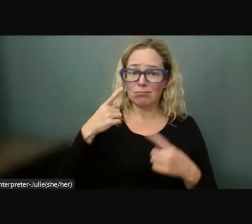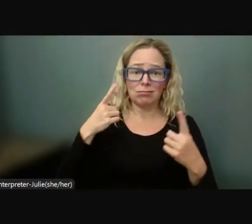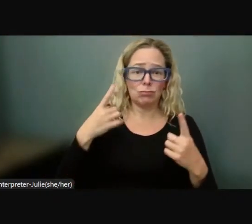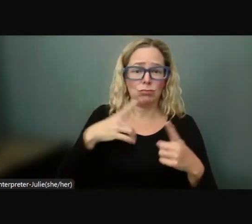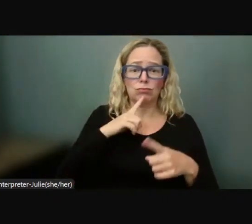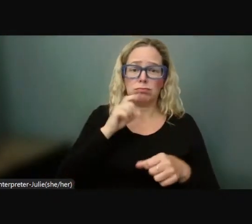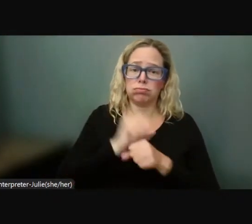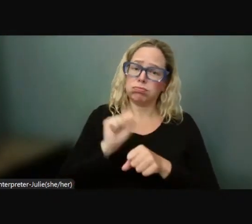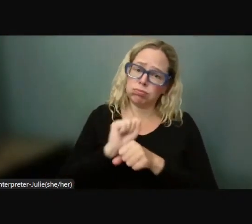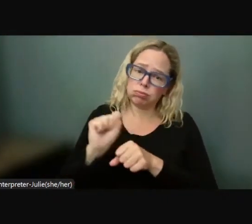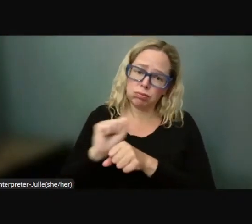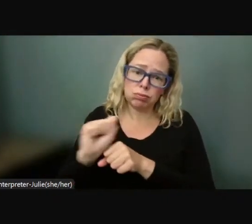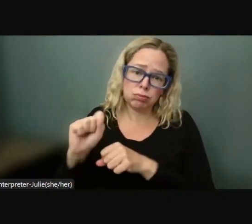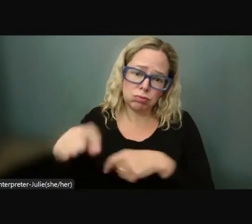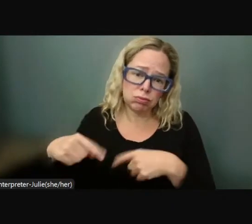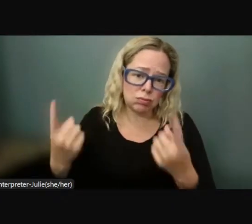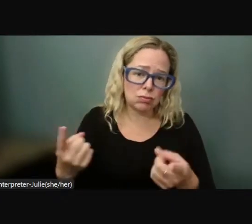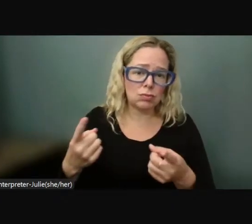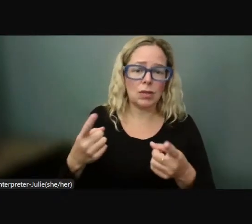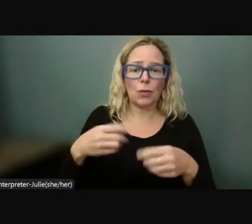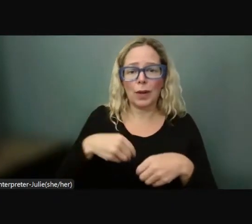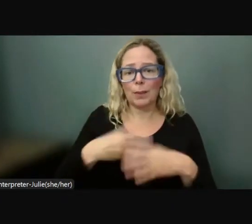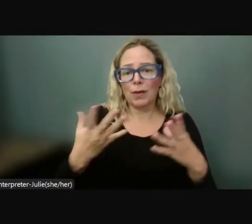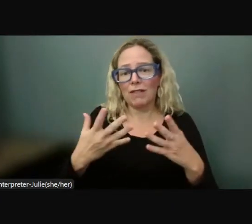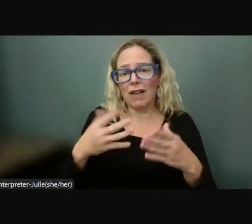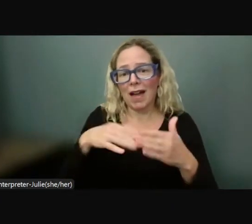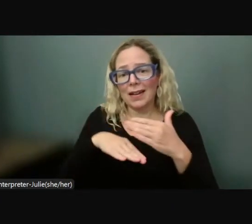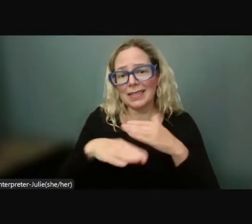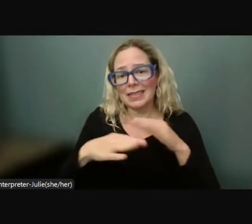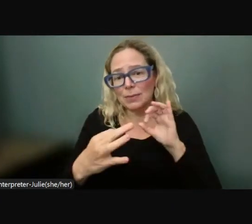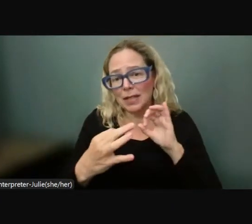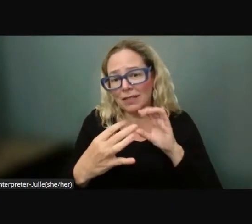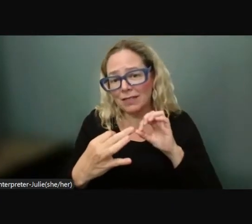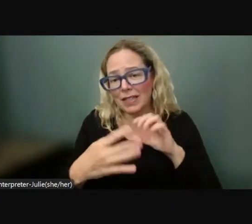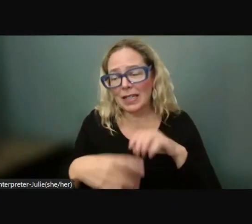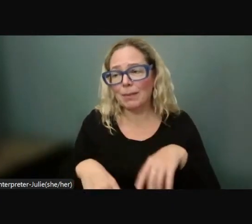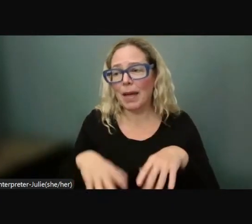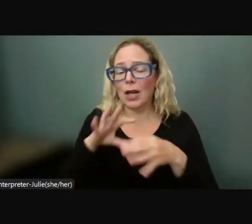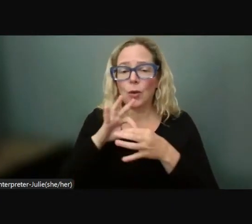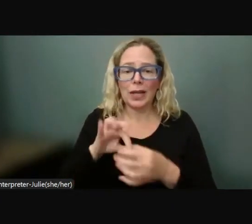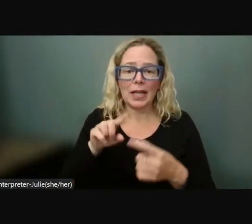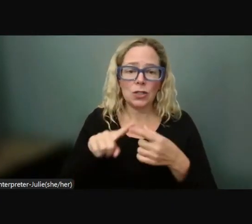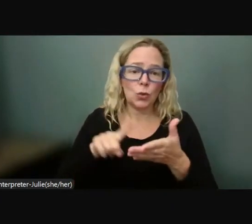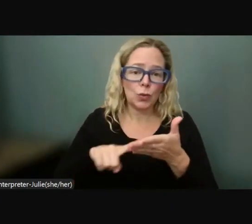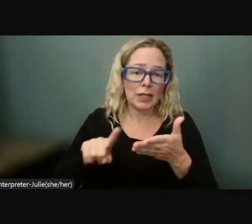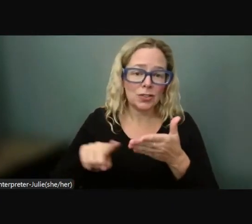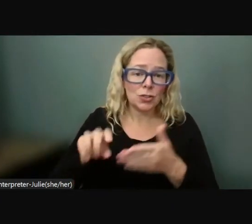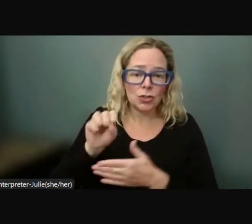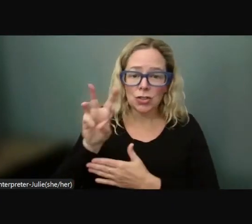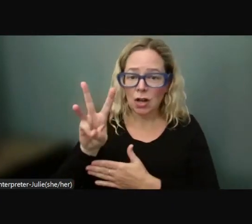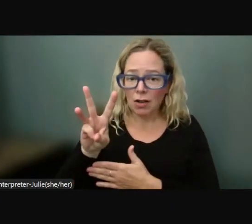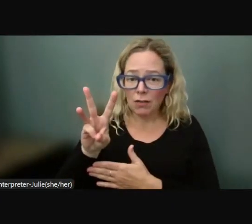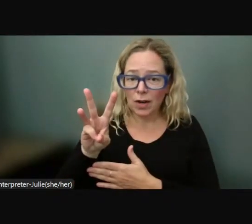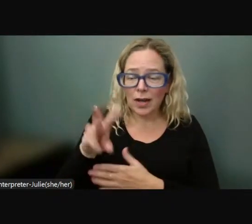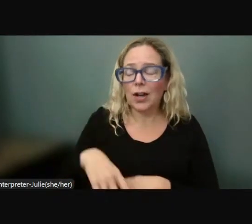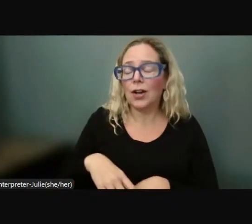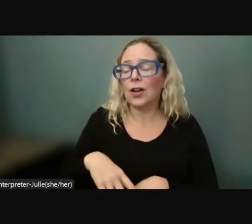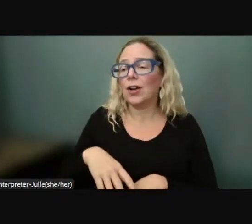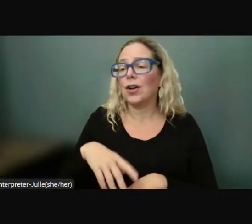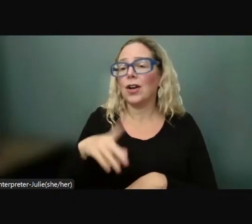provided feedback on accessibility feedback related to a research software startup company. We've defended